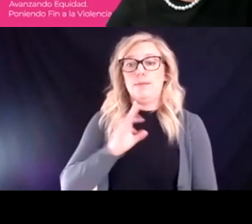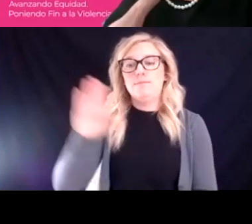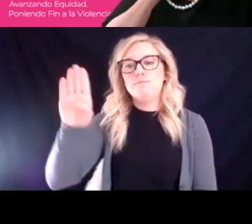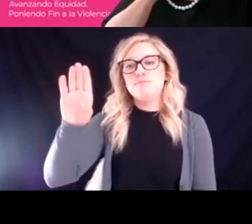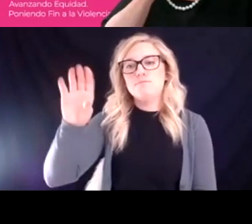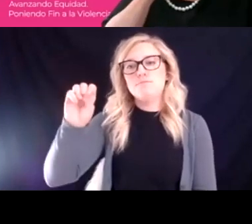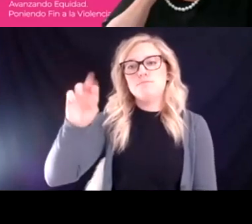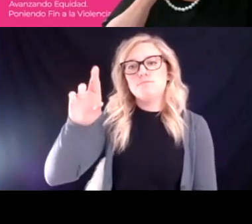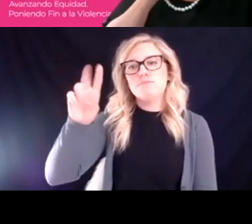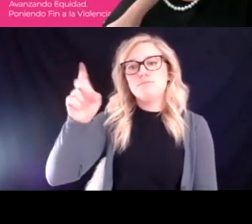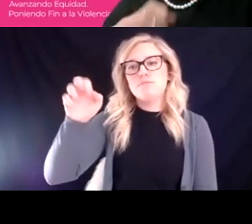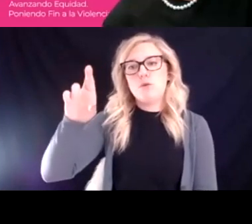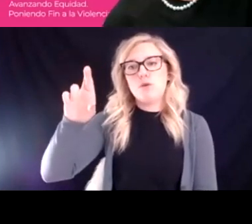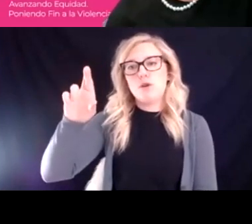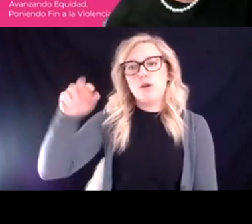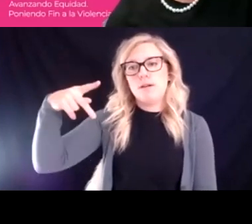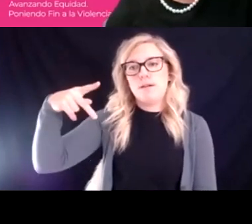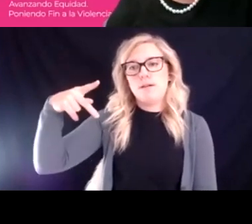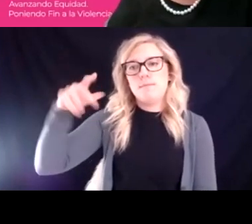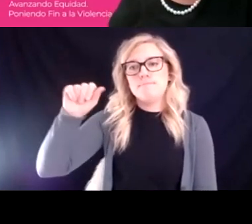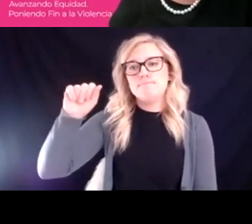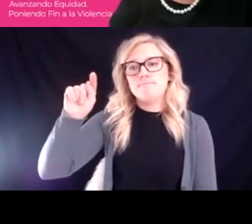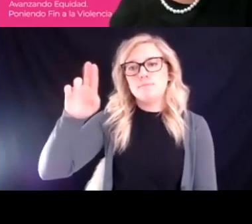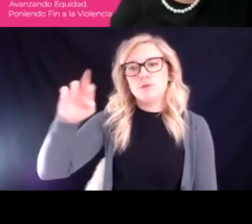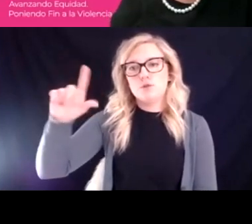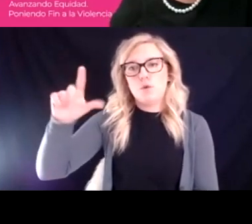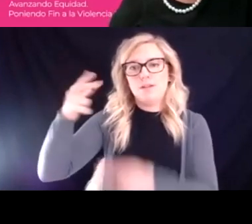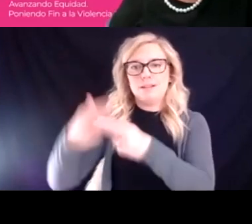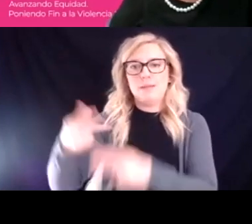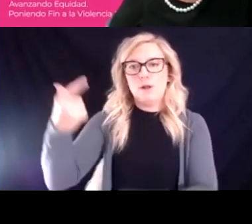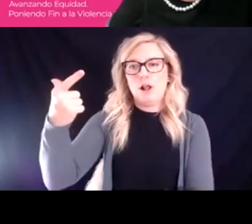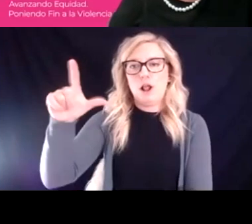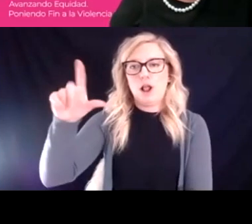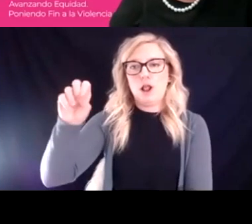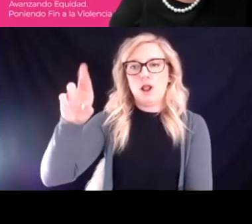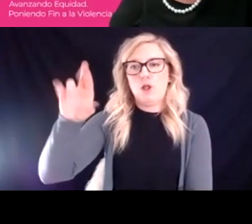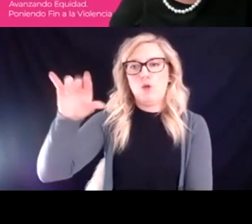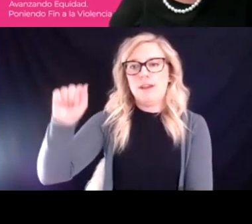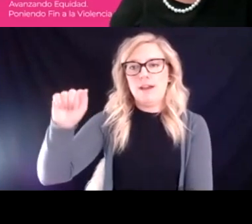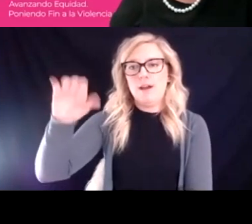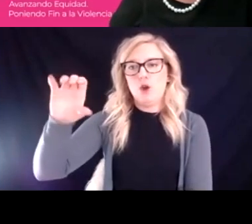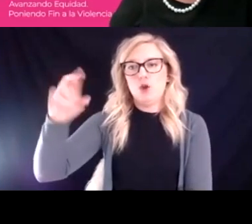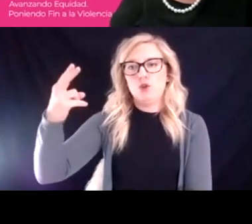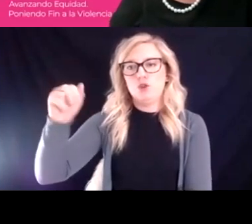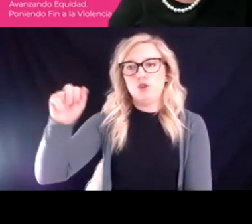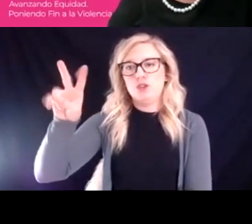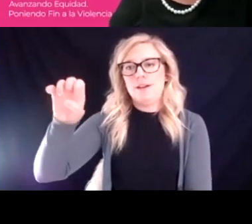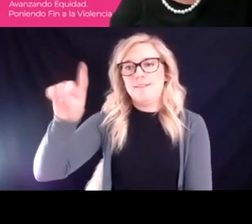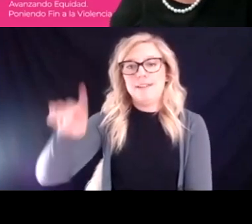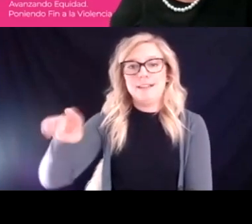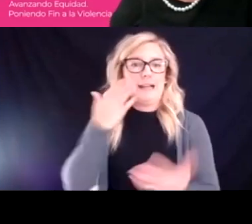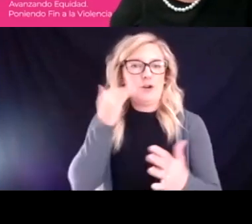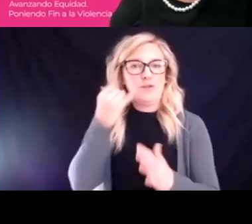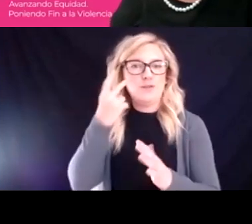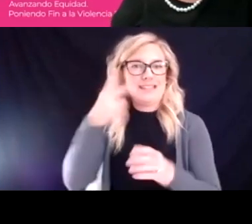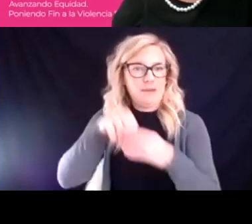Gloria Chavez. She was the main person in charge. I don't know if you see up here in one of the photographs. That's where